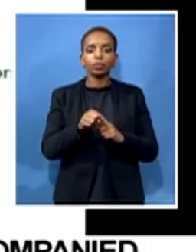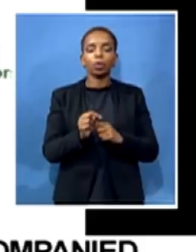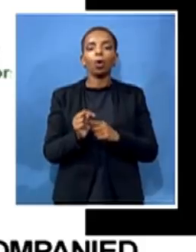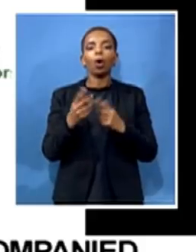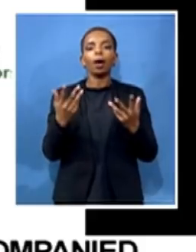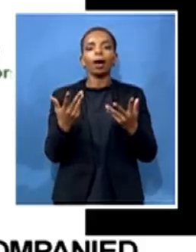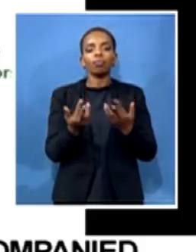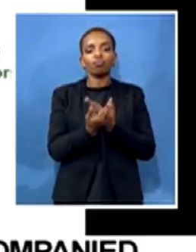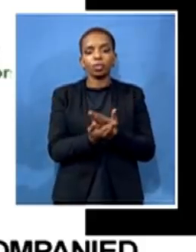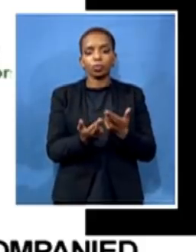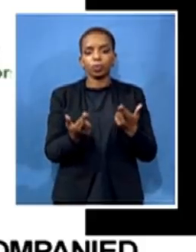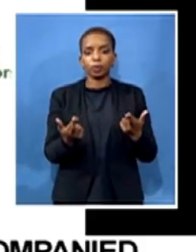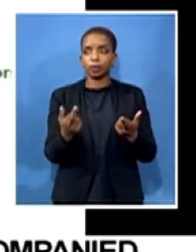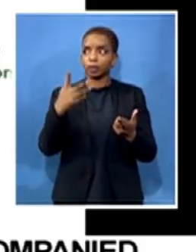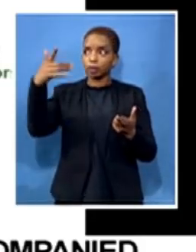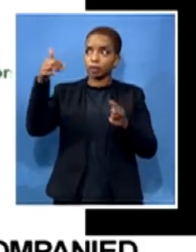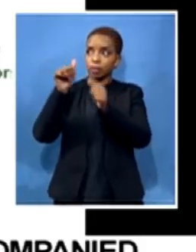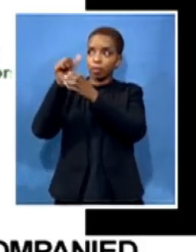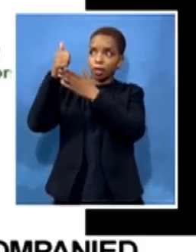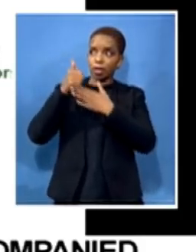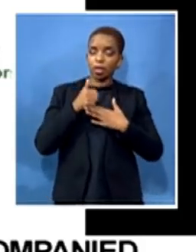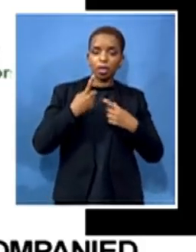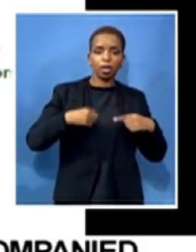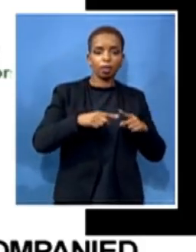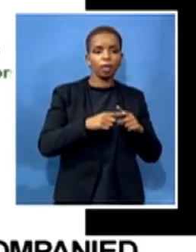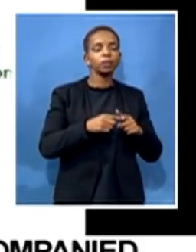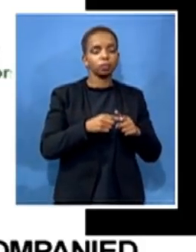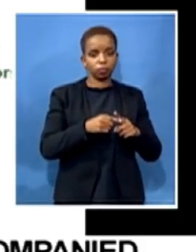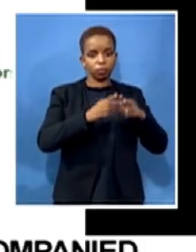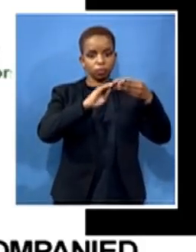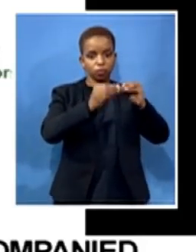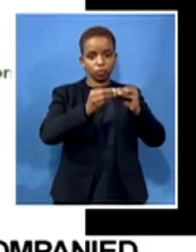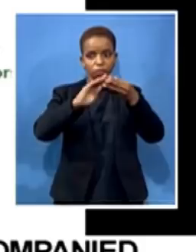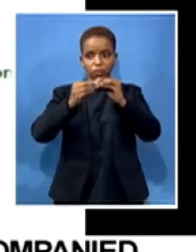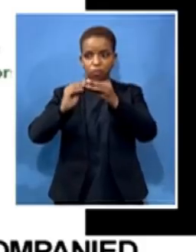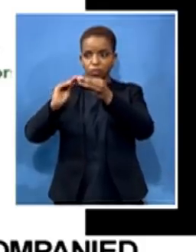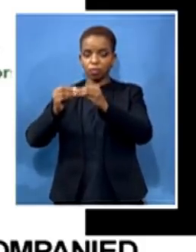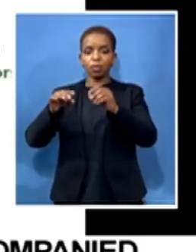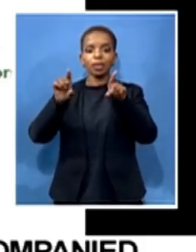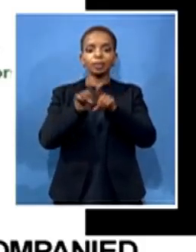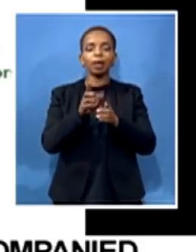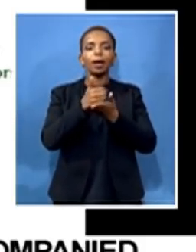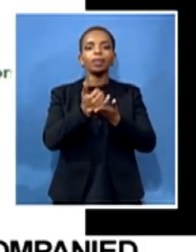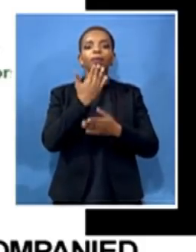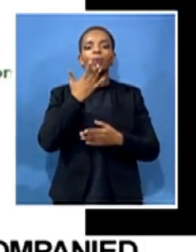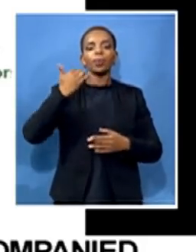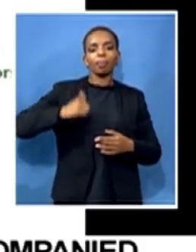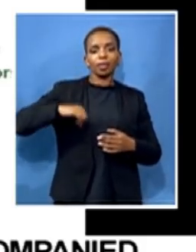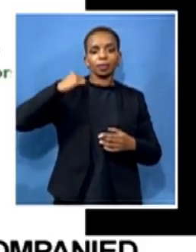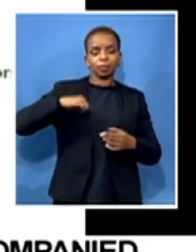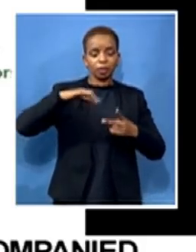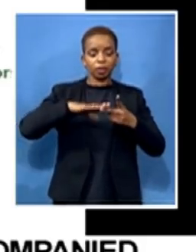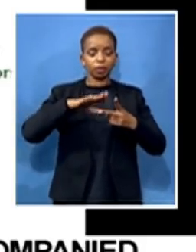assisting the municipalities and the traditional leaders with some of the basic things like sanitizers and so